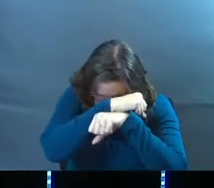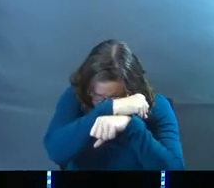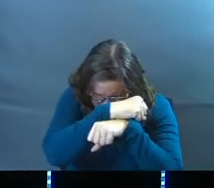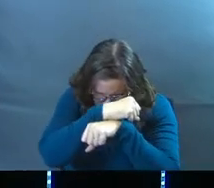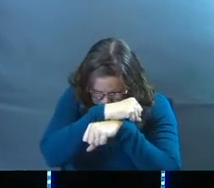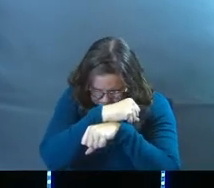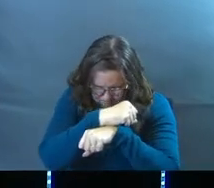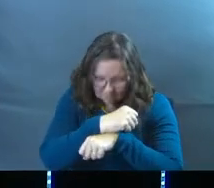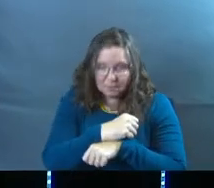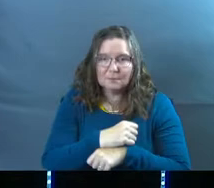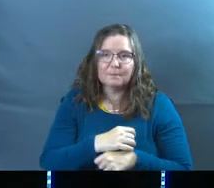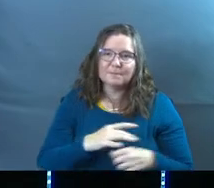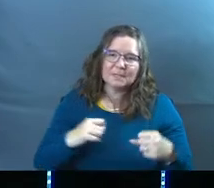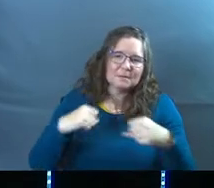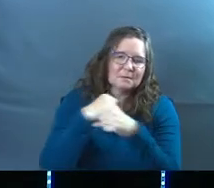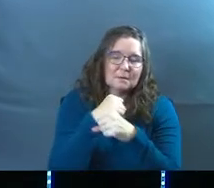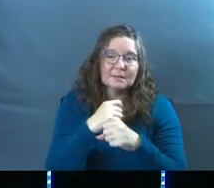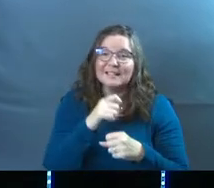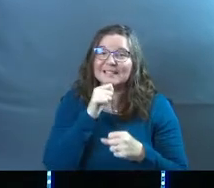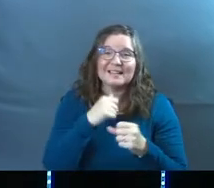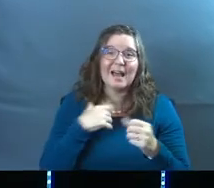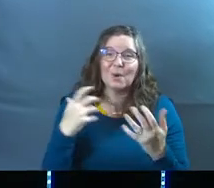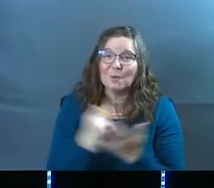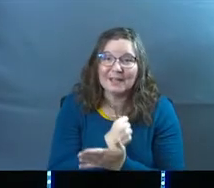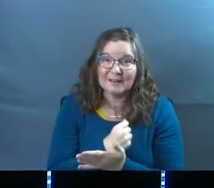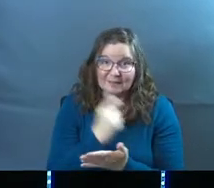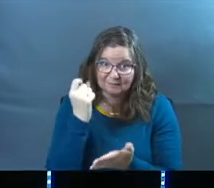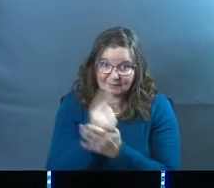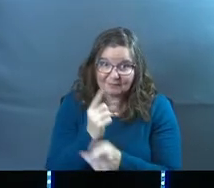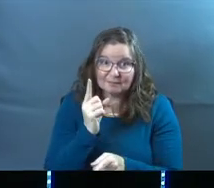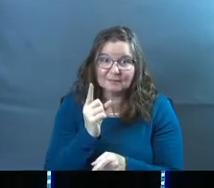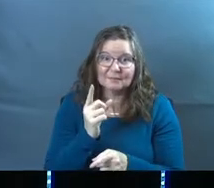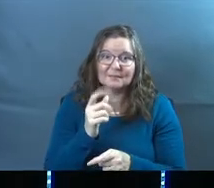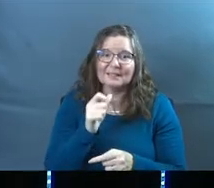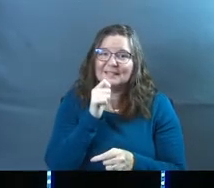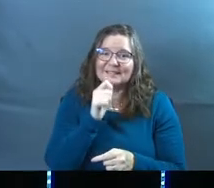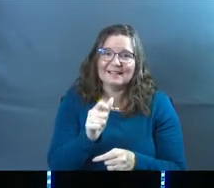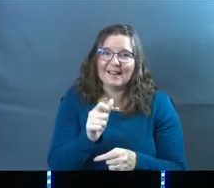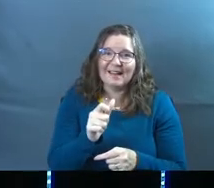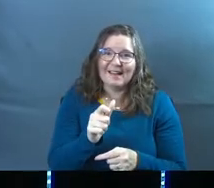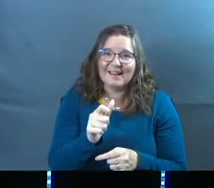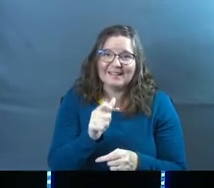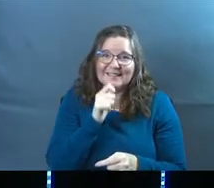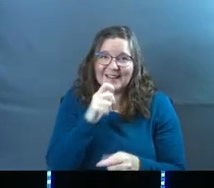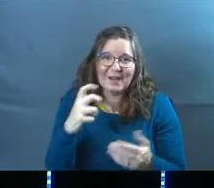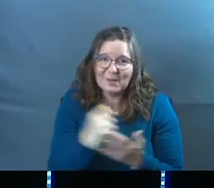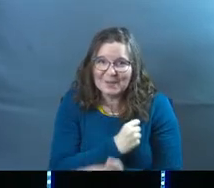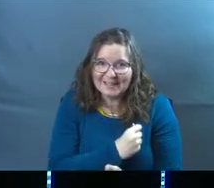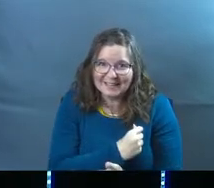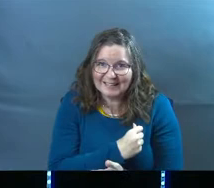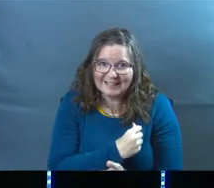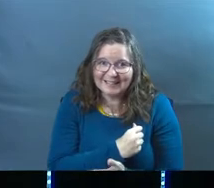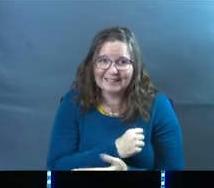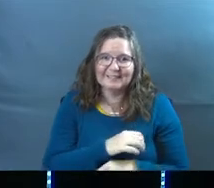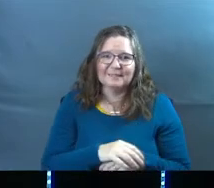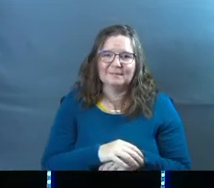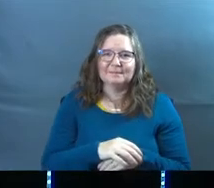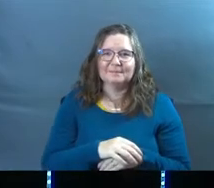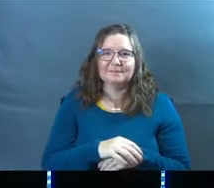exhausted. Hugging the other boxer is not winning. Can I get an amen? That's not winning.